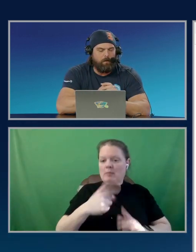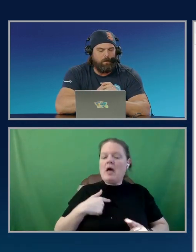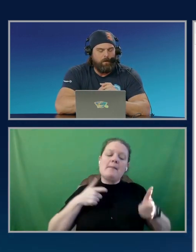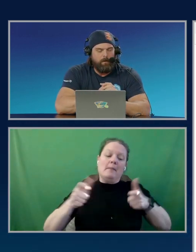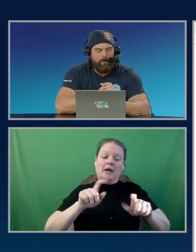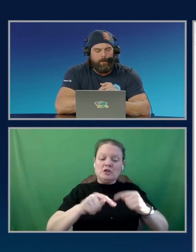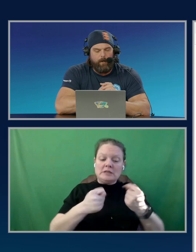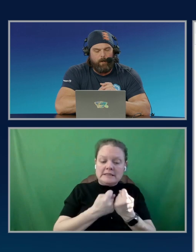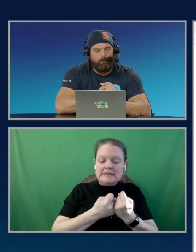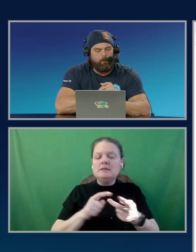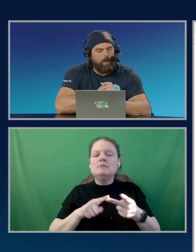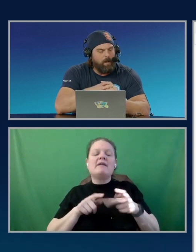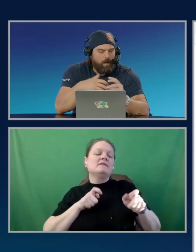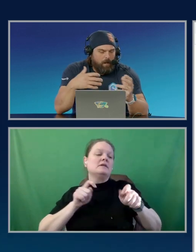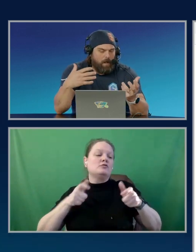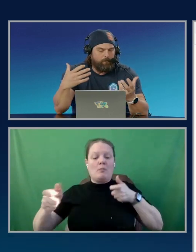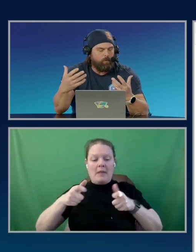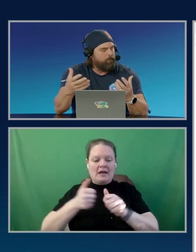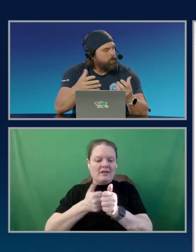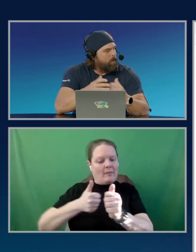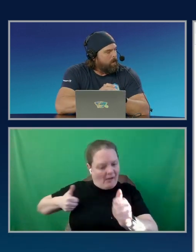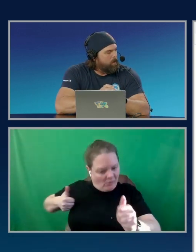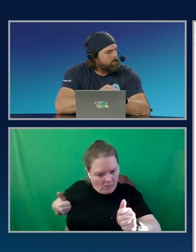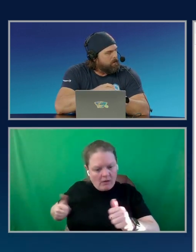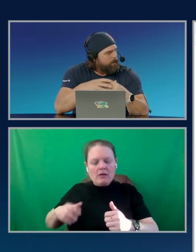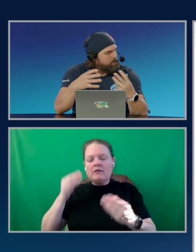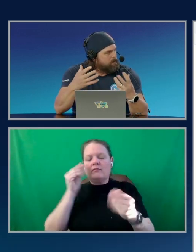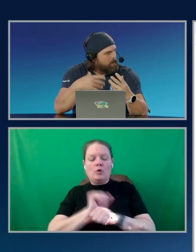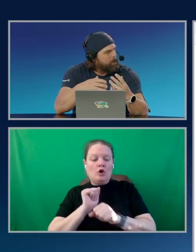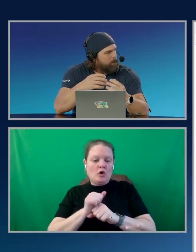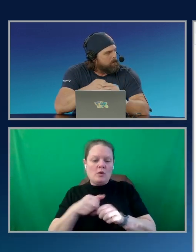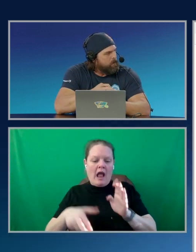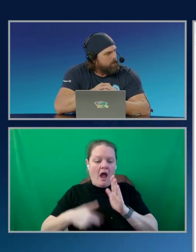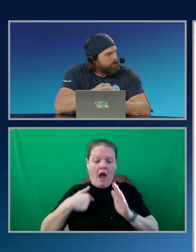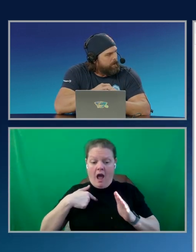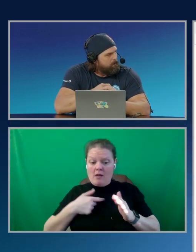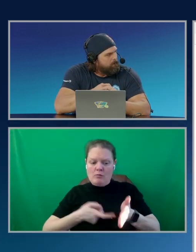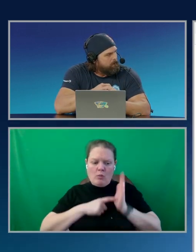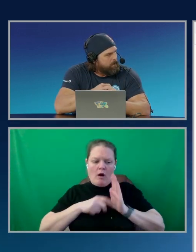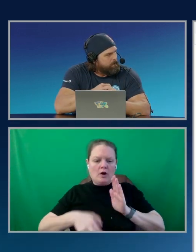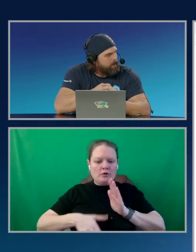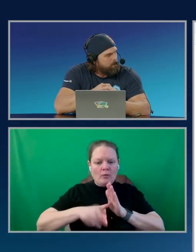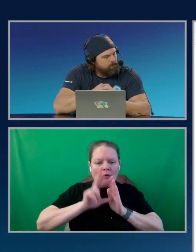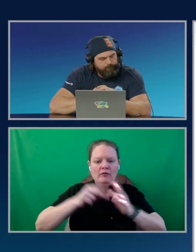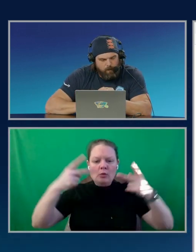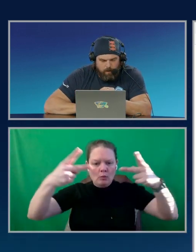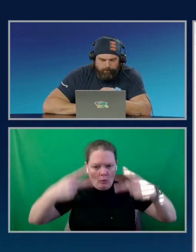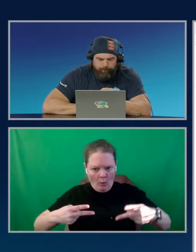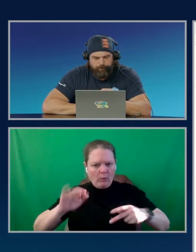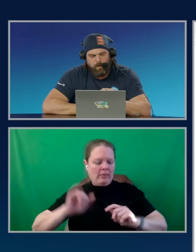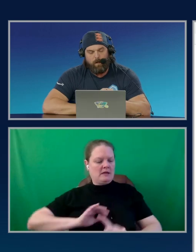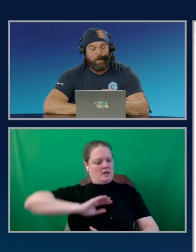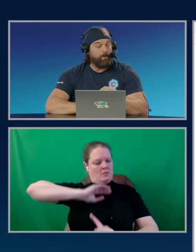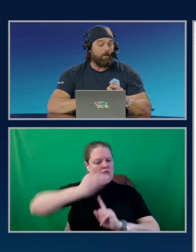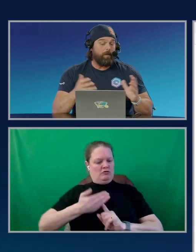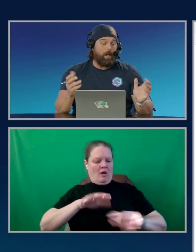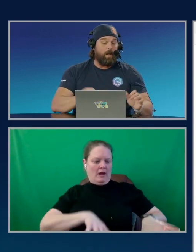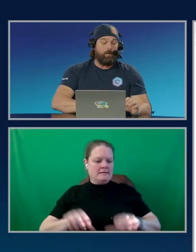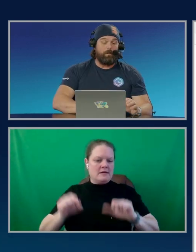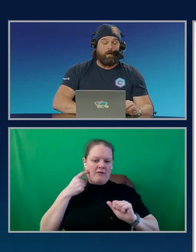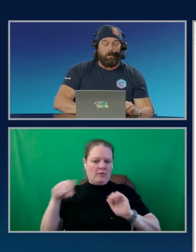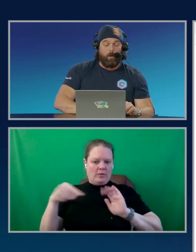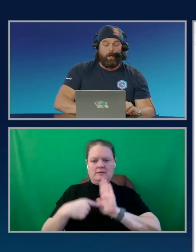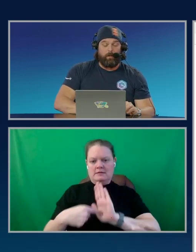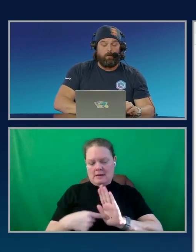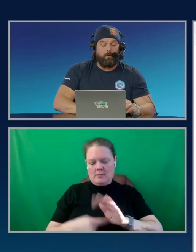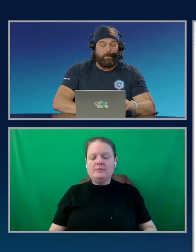backlog. I have to review code, and so that's going to be the persona that that I take. Okay. All right. The other thing I have